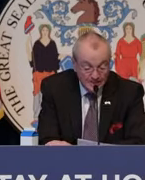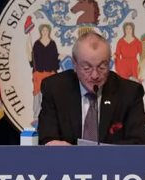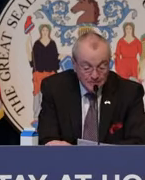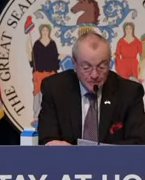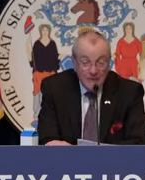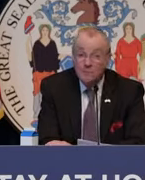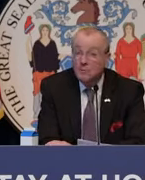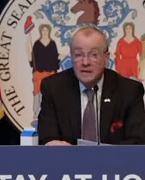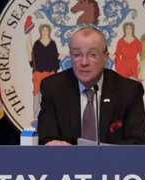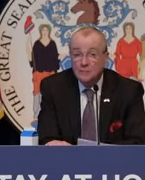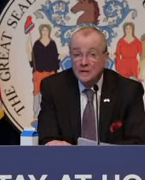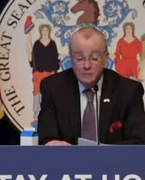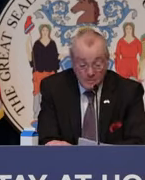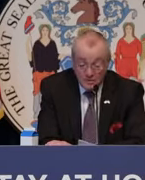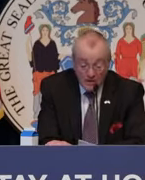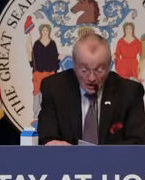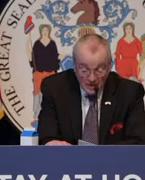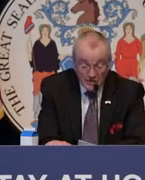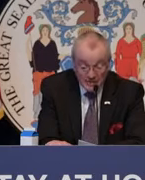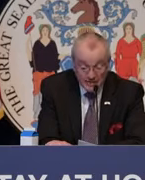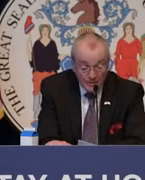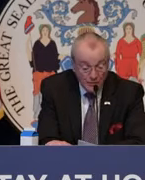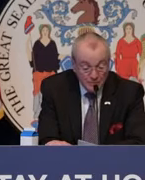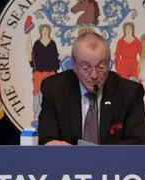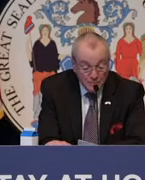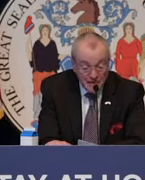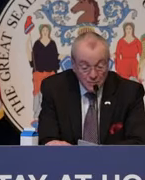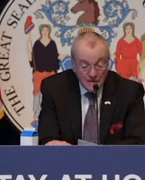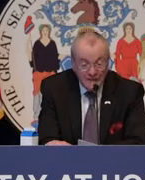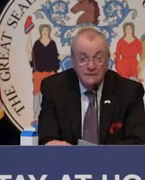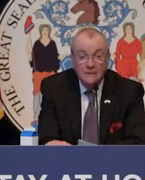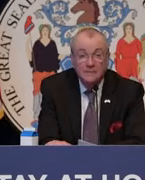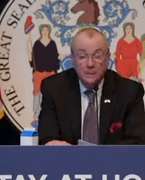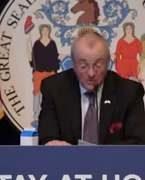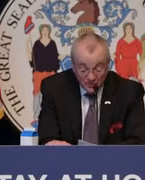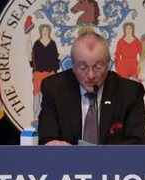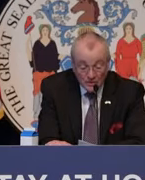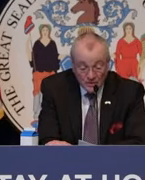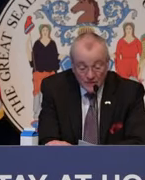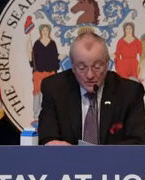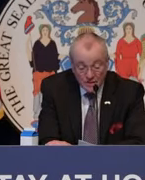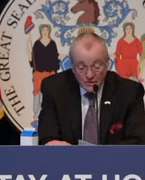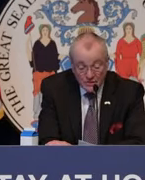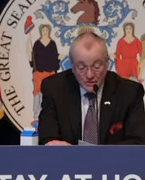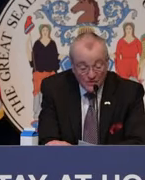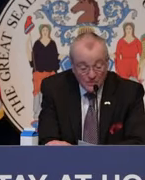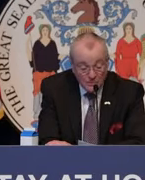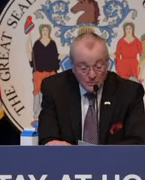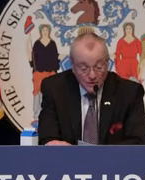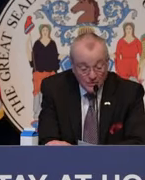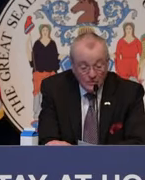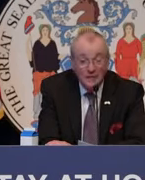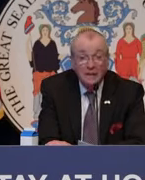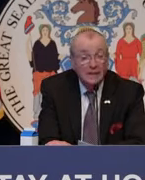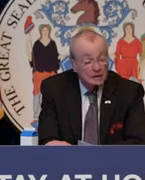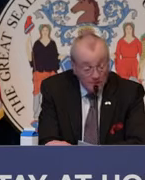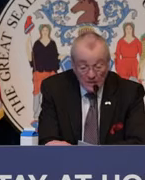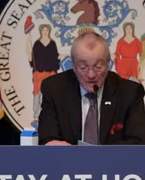tracing. Implementing this plan will be very costly. Throughout this past weekend, we furthered conversations with our federal